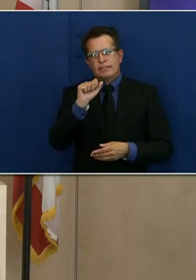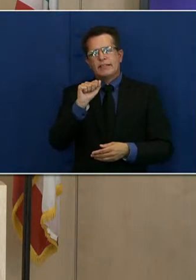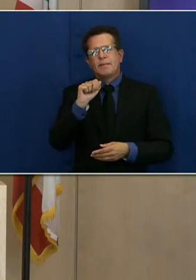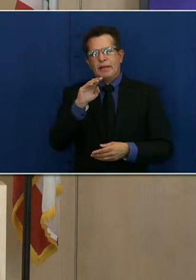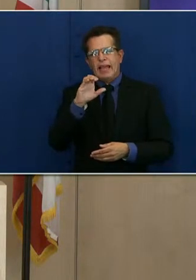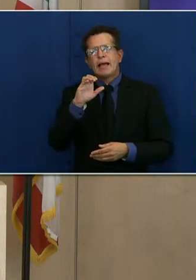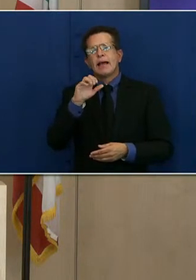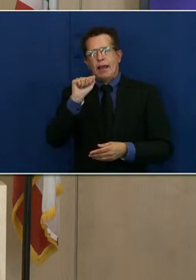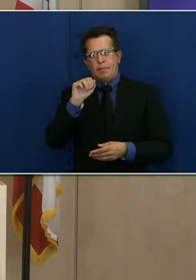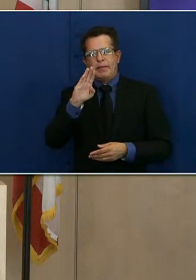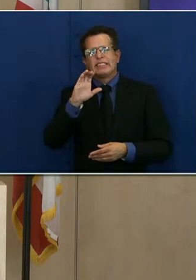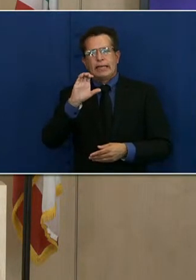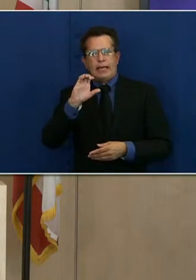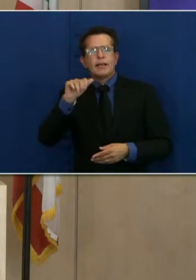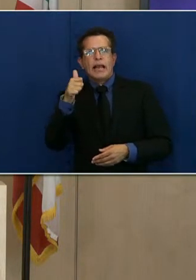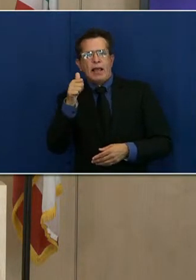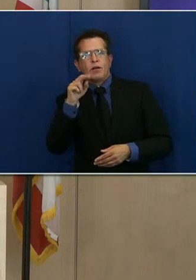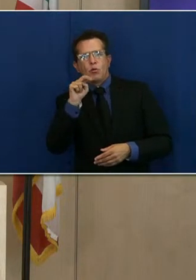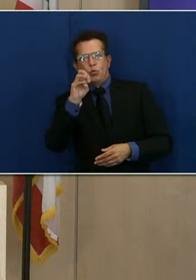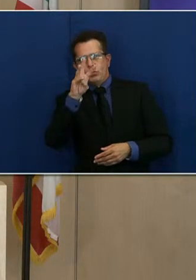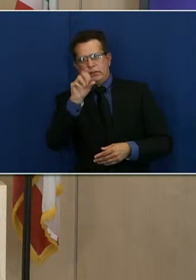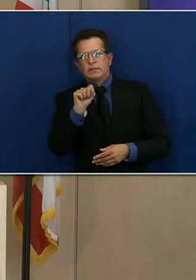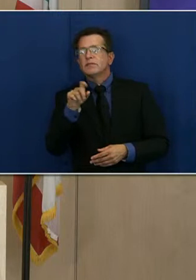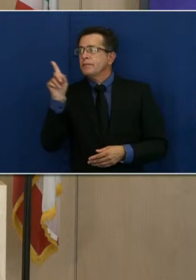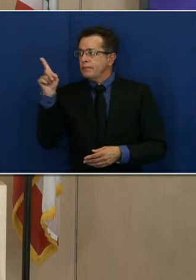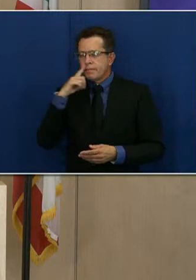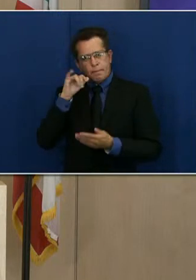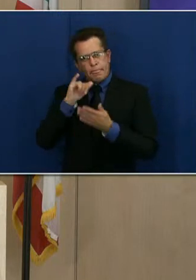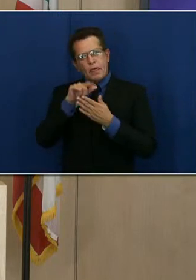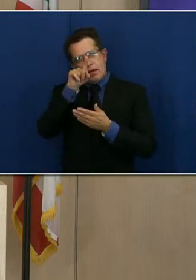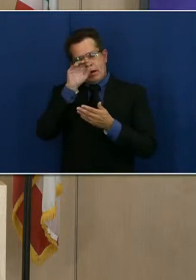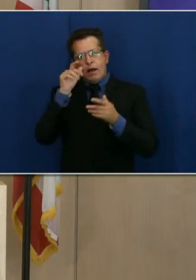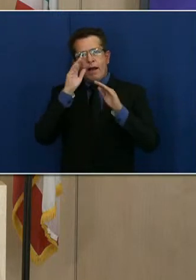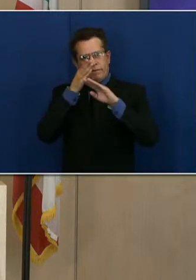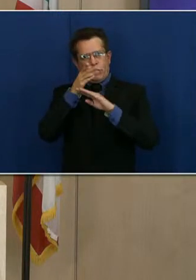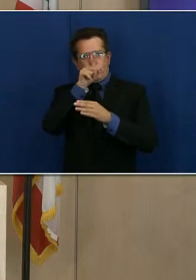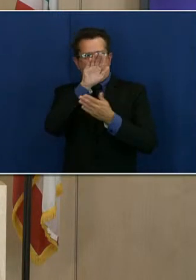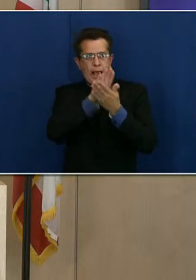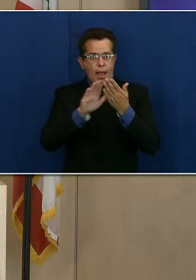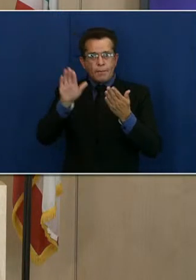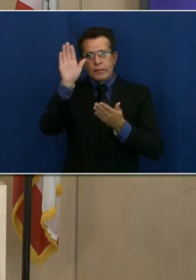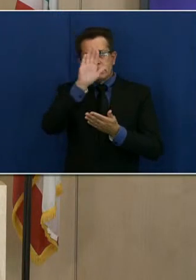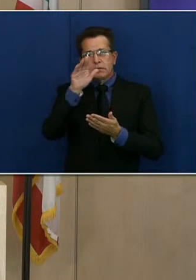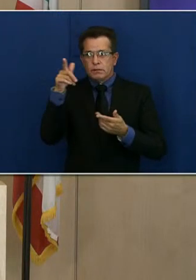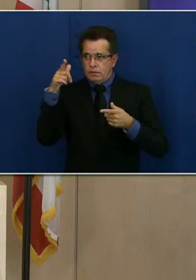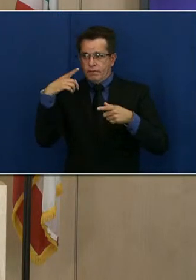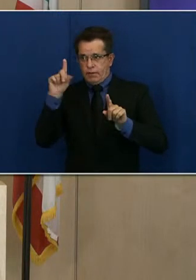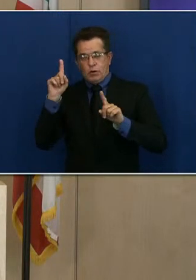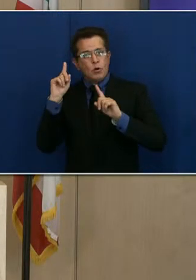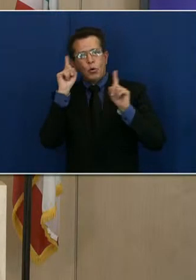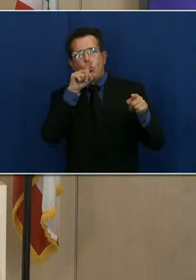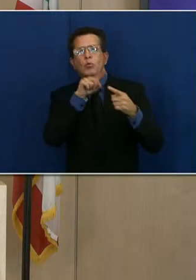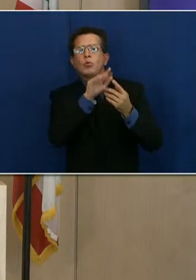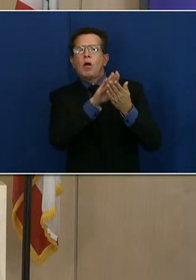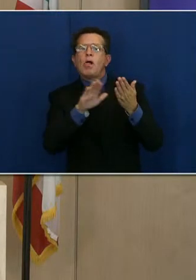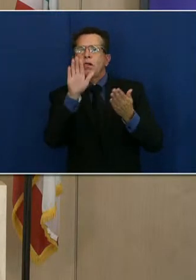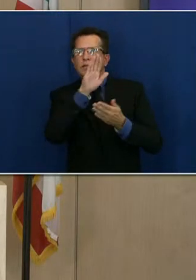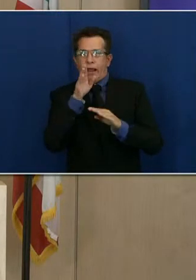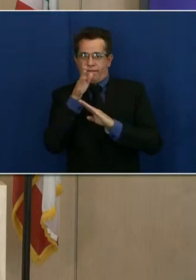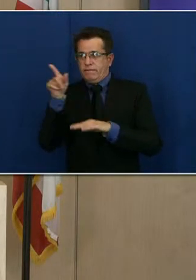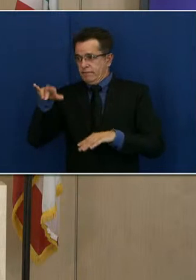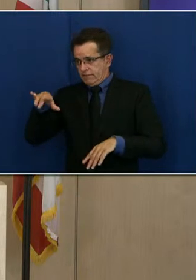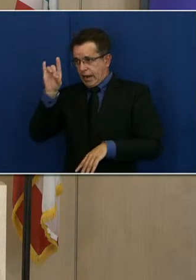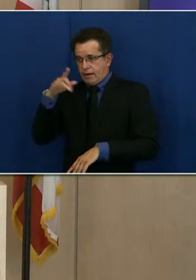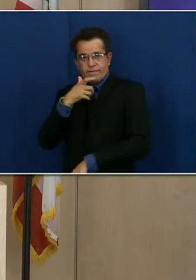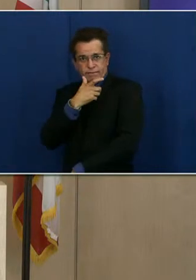What is the county's guidance on a physical return to campus after a vaccine is approved and dispersed community-wide? And will the county